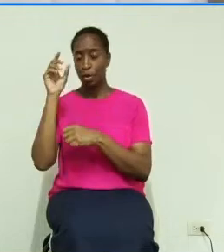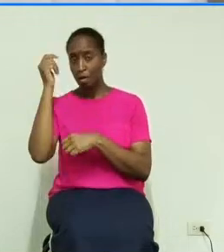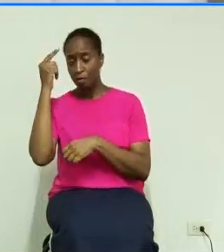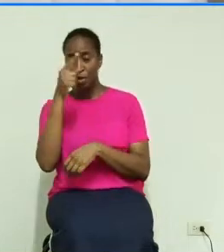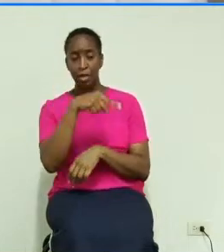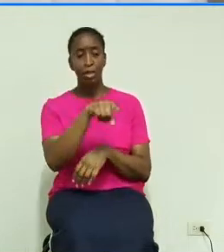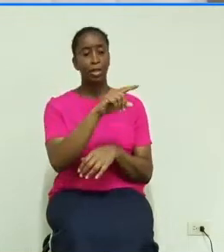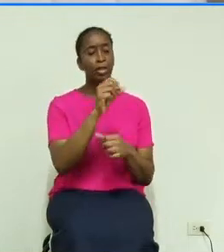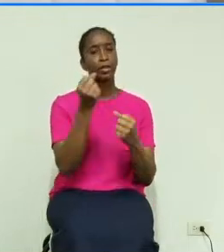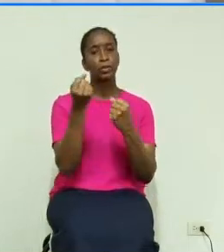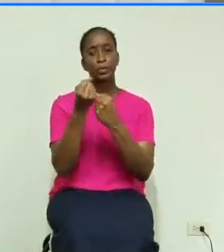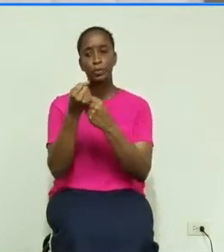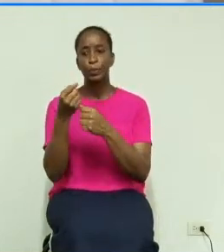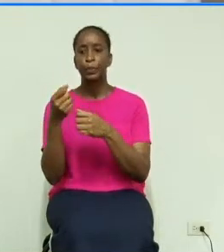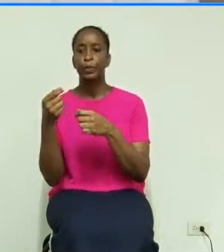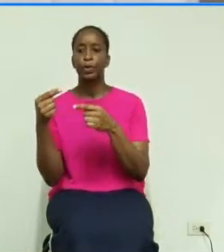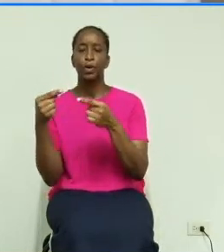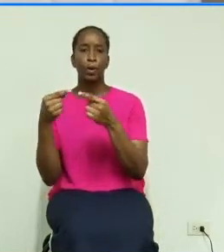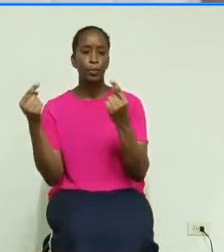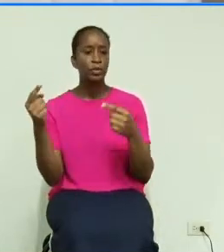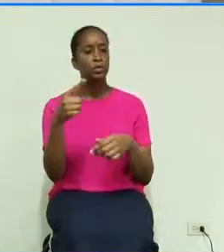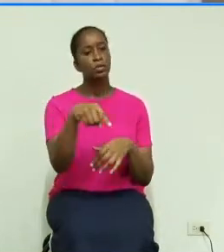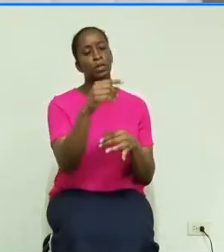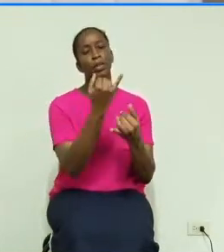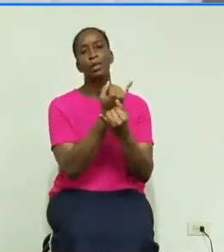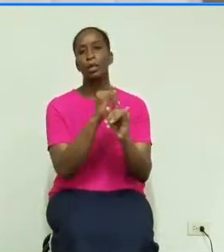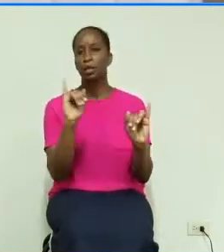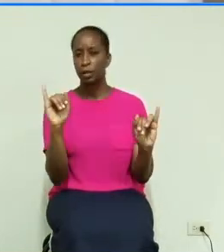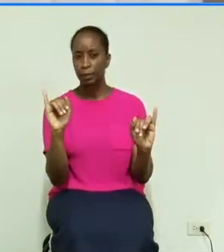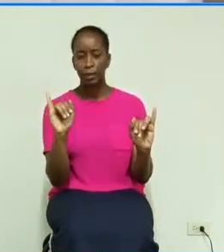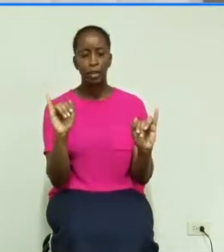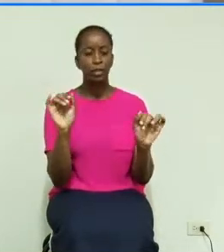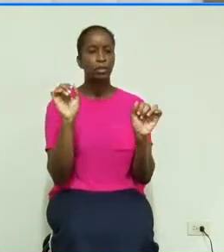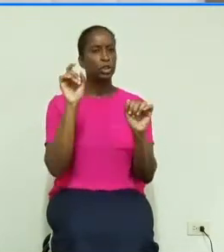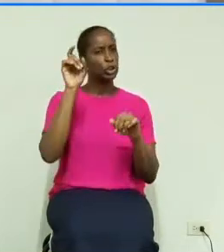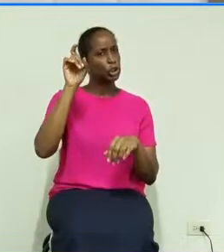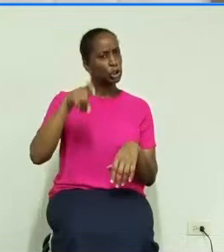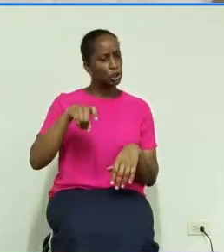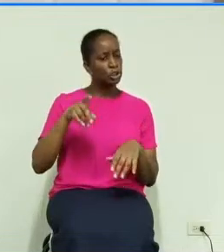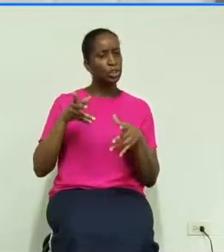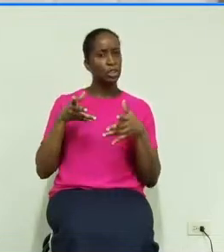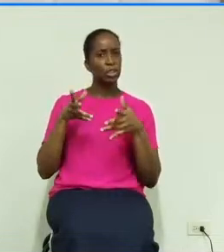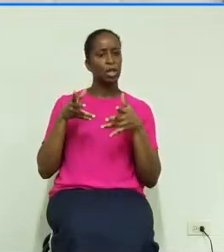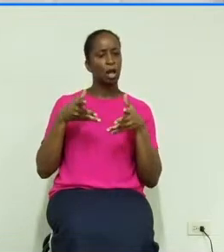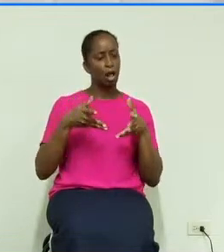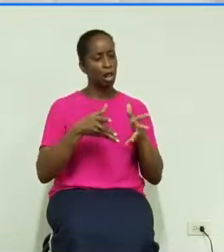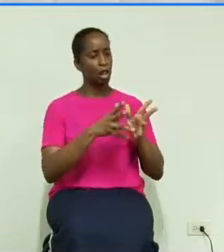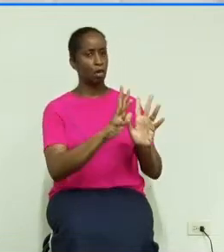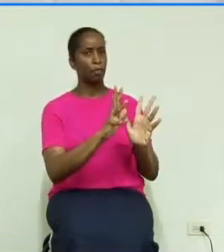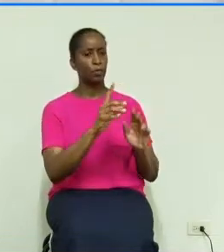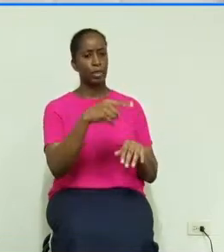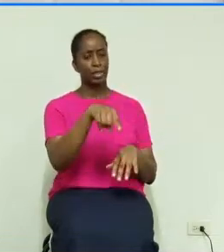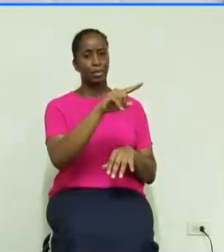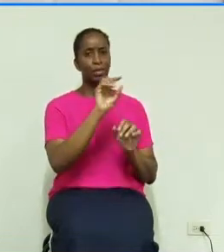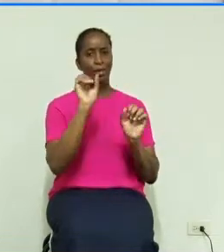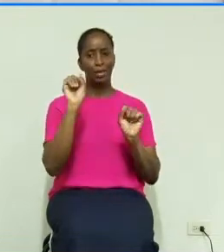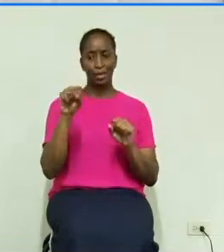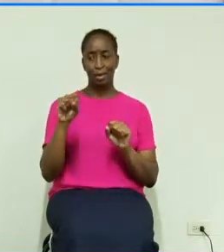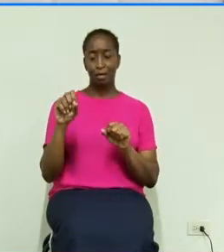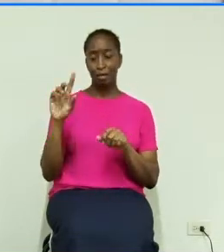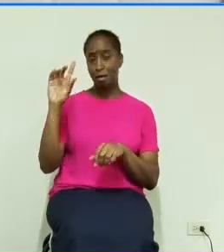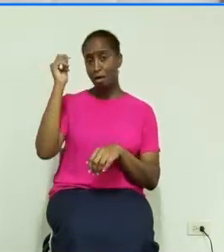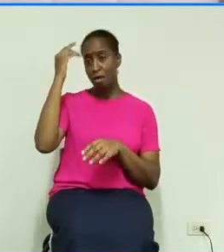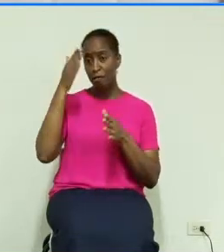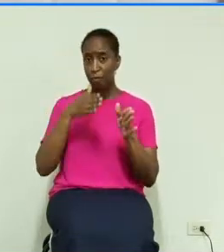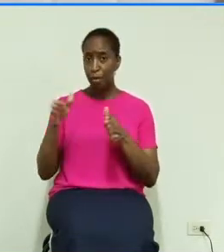there's some ways, and I would just want to make this closing comment, just by way of suggestion. There's also some ways